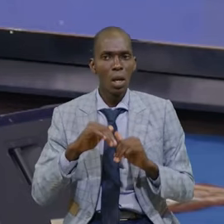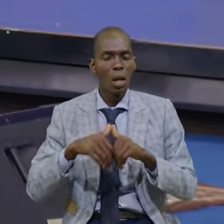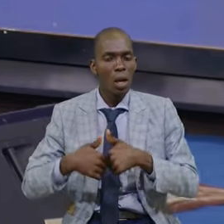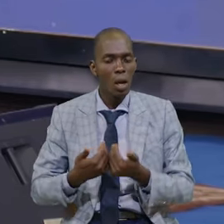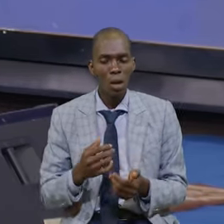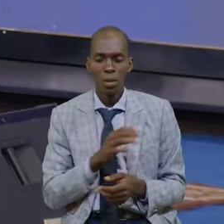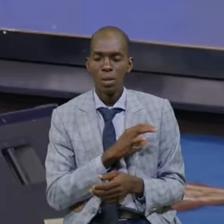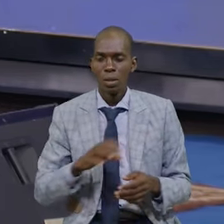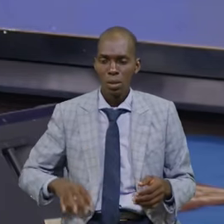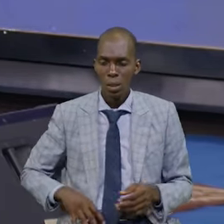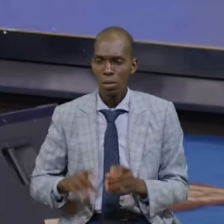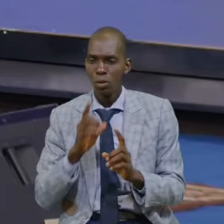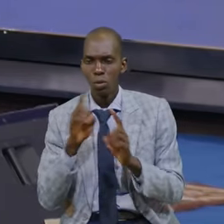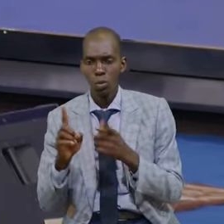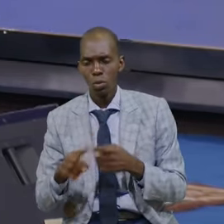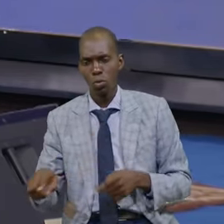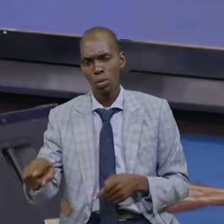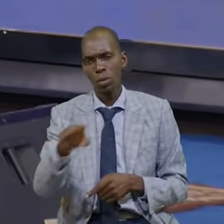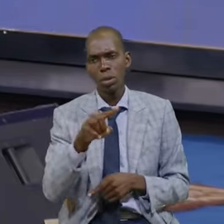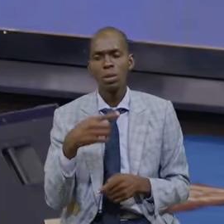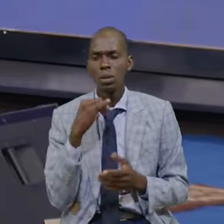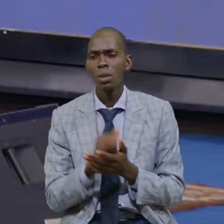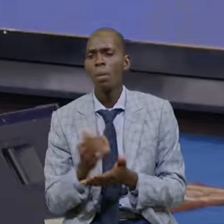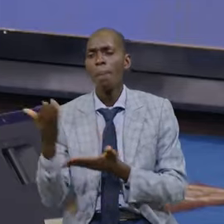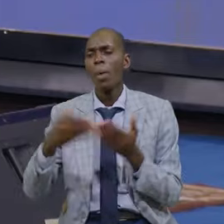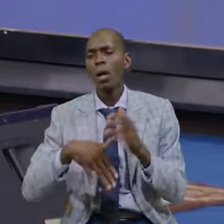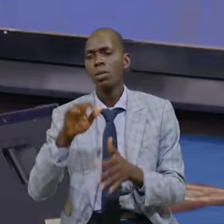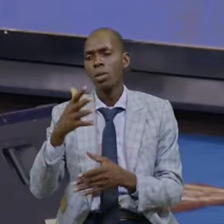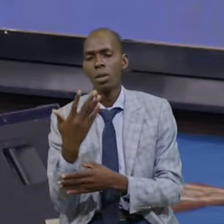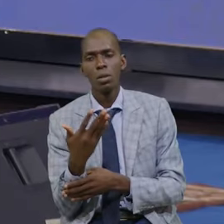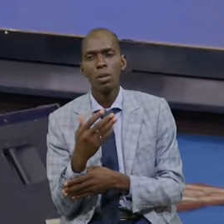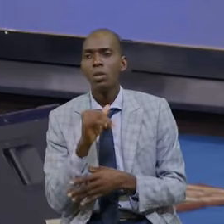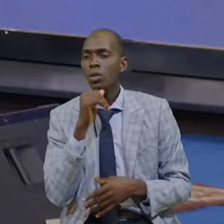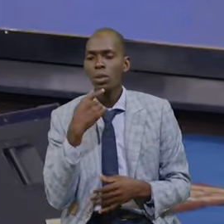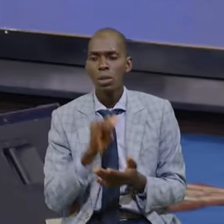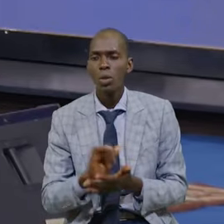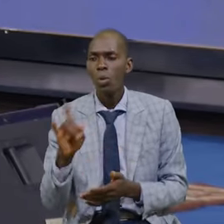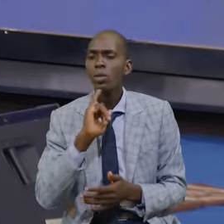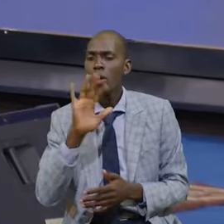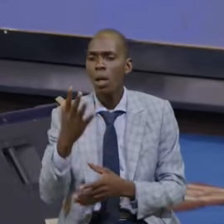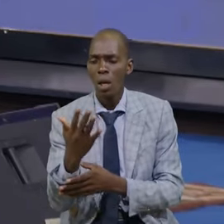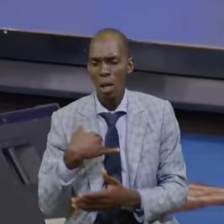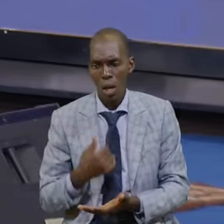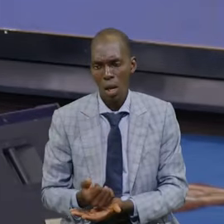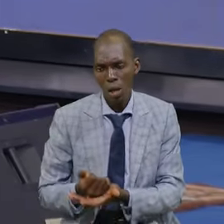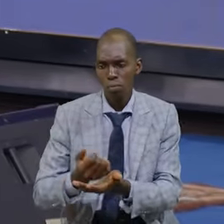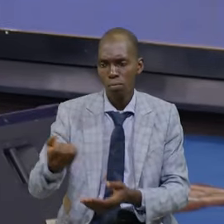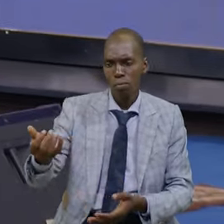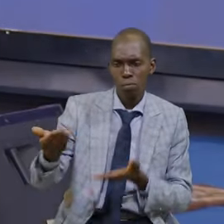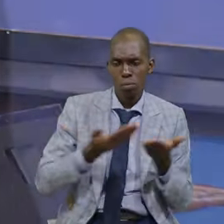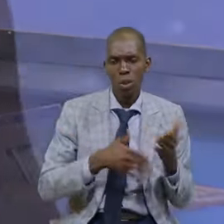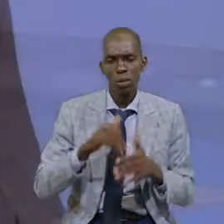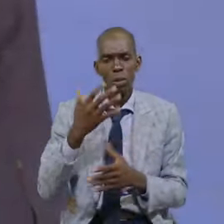them when he came? He says, stretch out thy hand. He didn't say, let bring your hand, let me stretch it out for you. Stretch out your